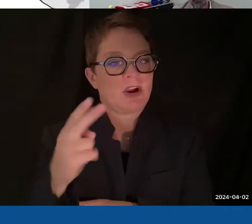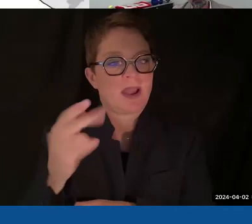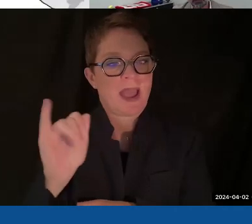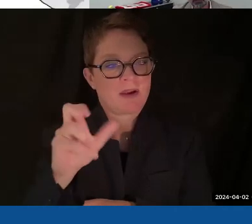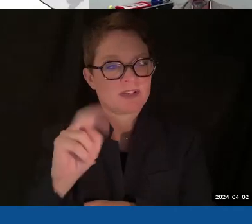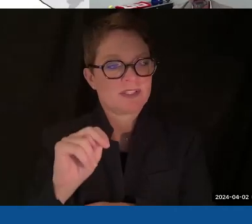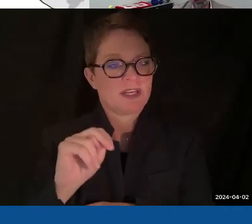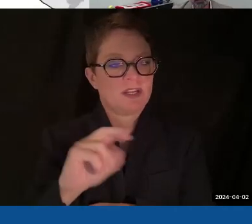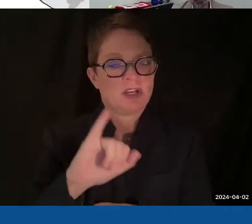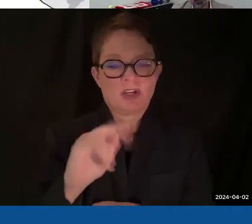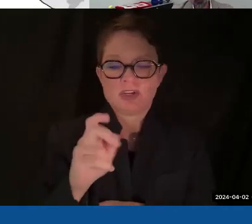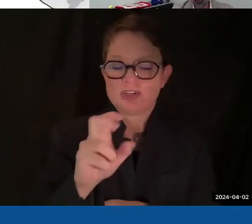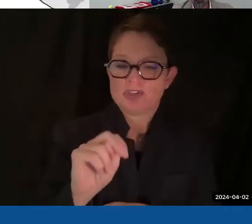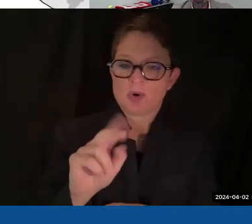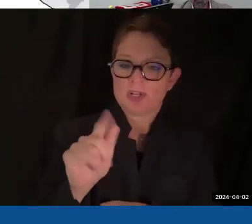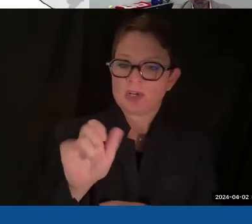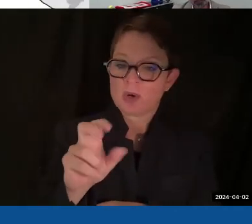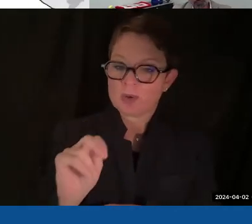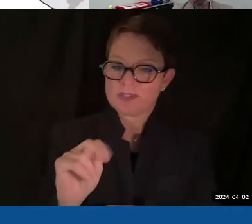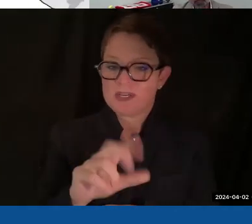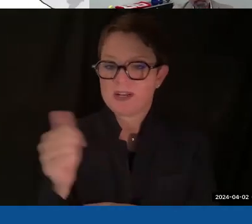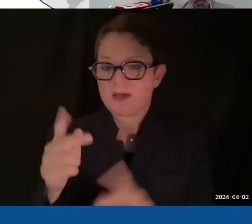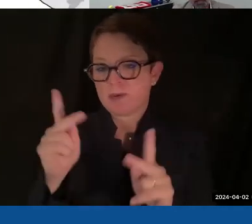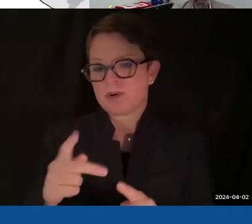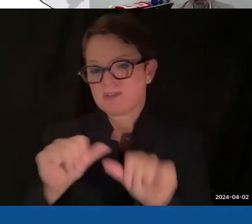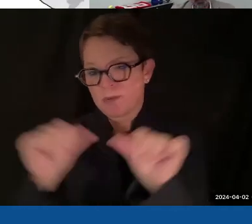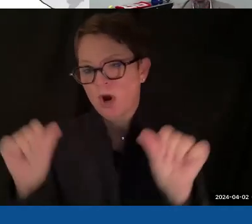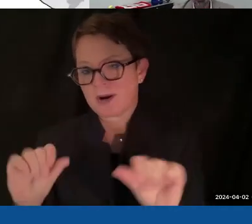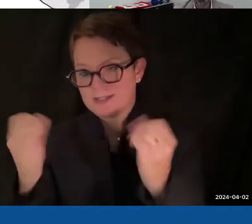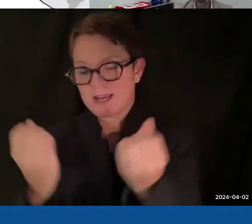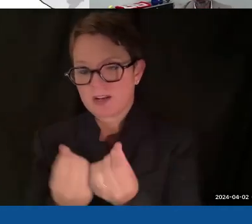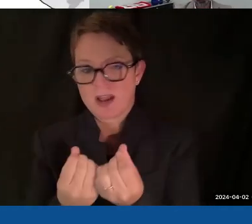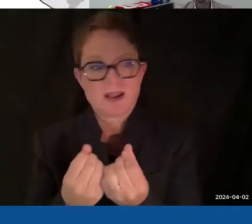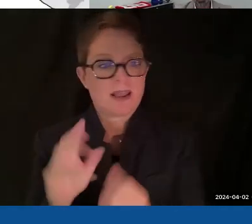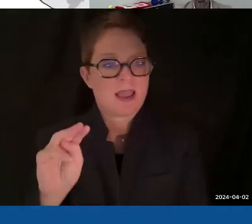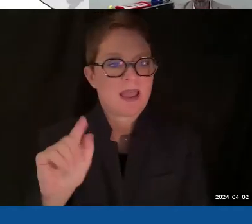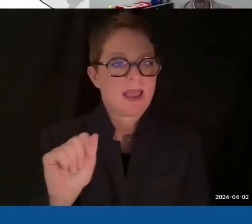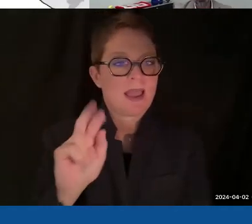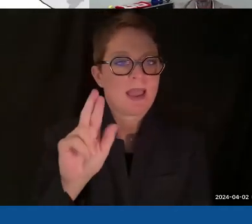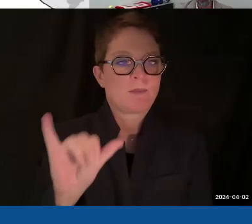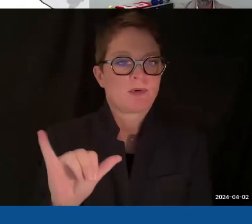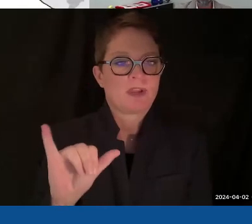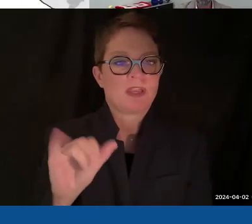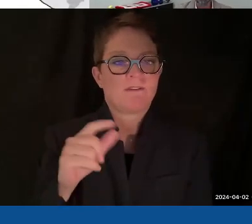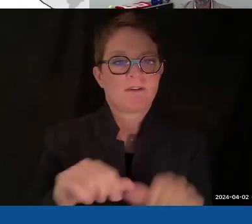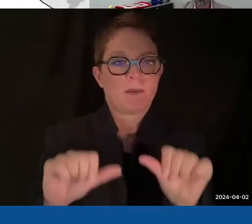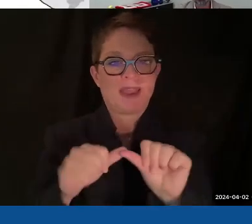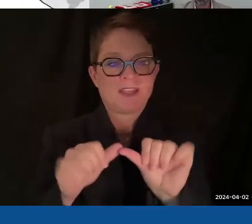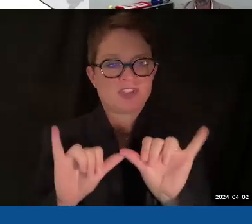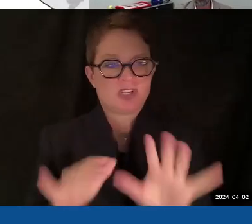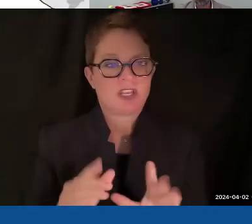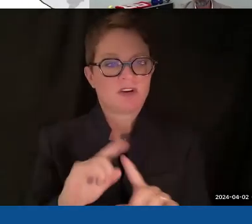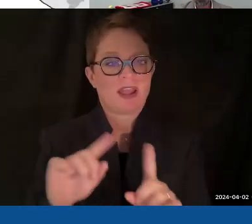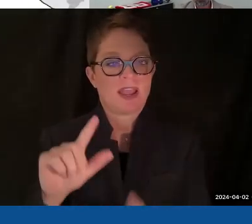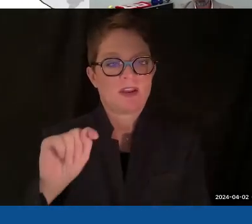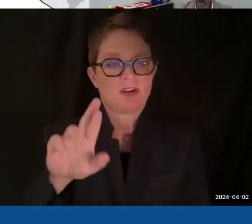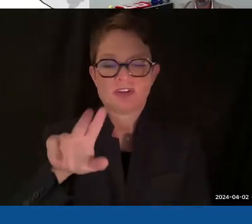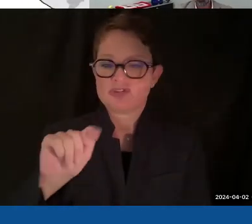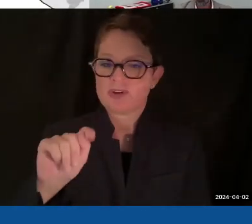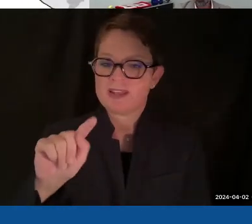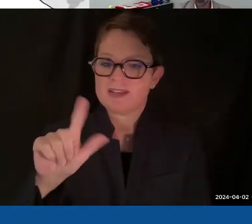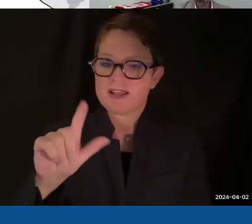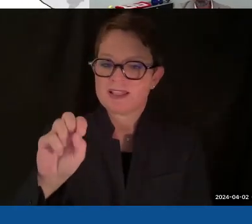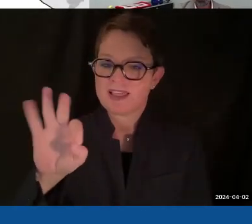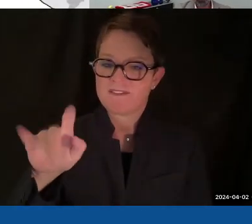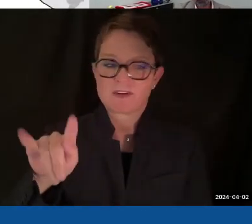experts, Jordan Goldstein and Alex Chan from Gensler Architects, Anne Marie Vigilante from Langen Engineers, and finally, Trent Lethko from